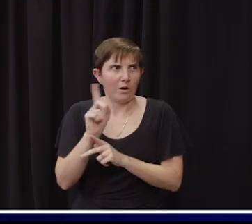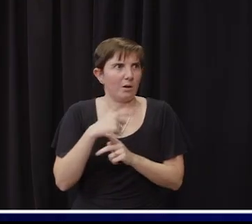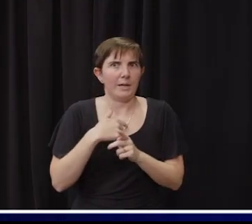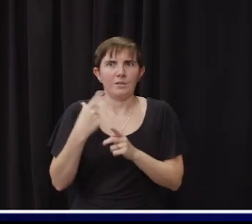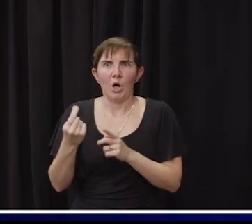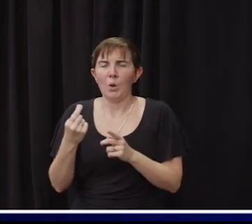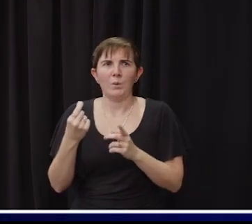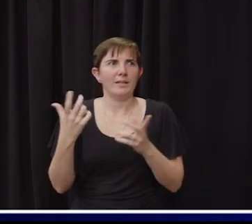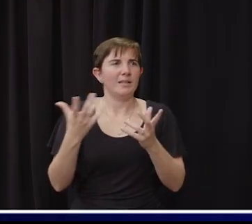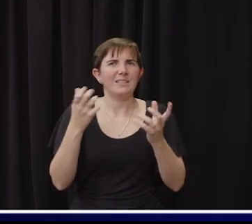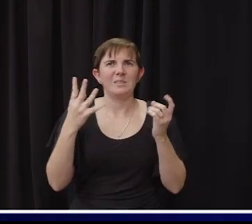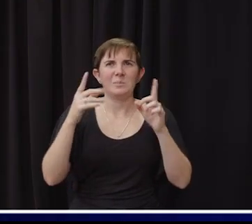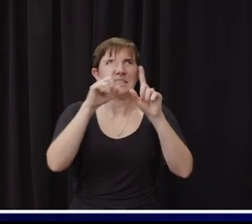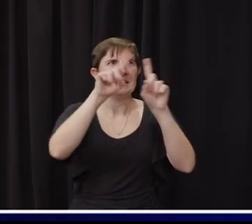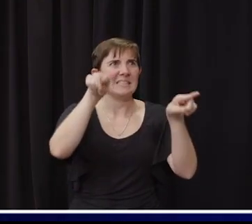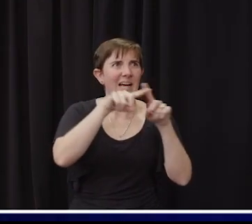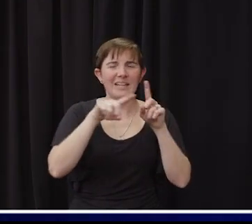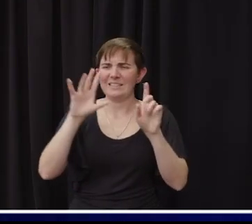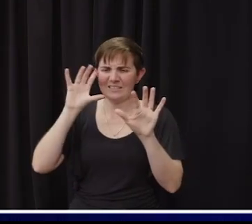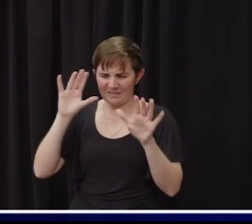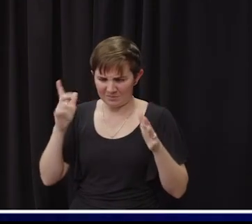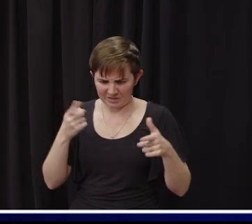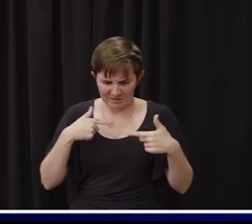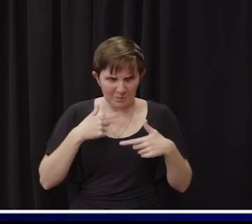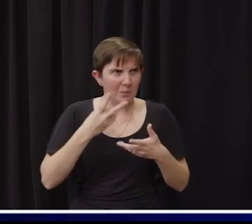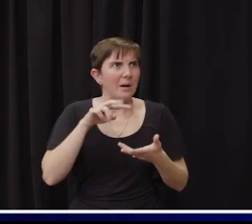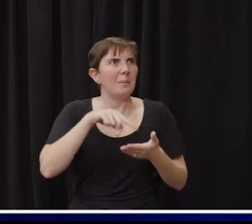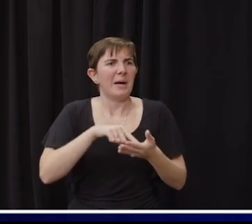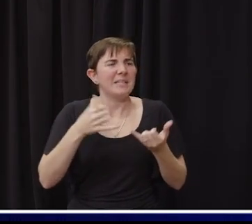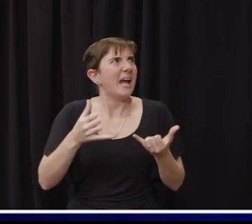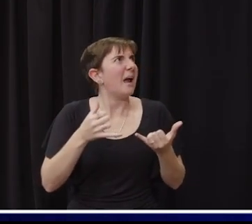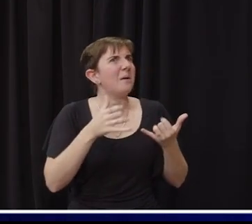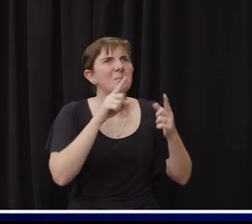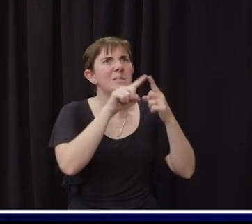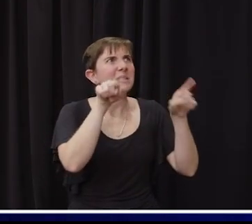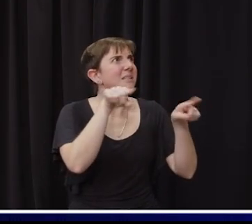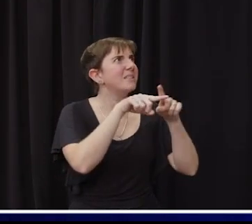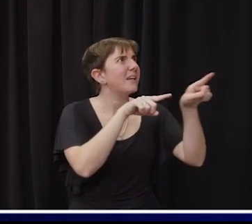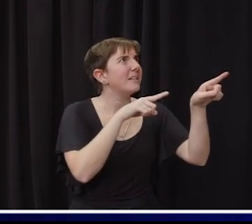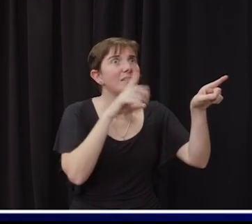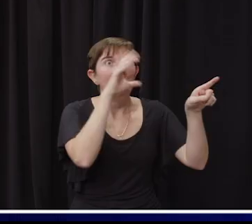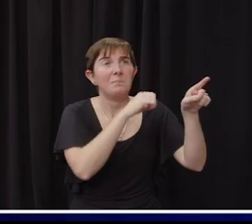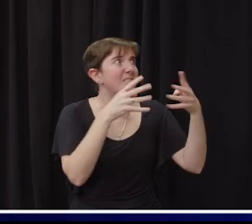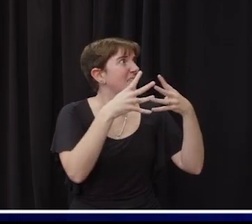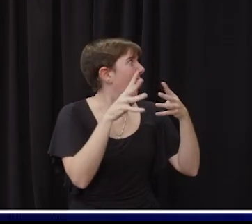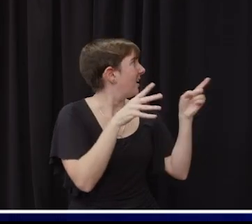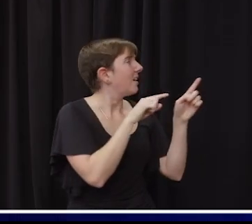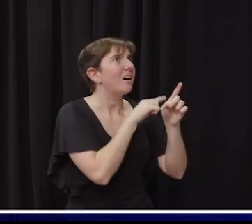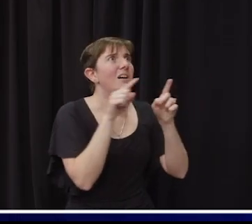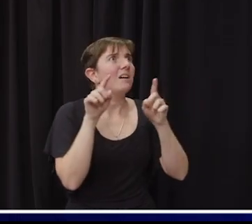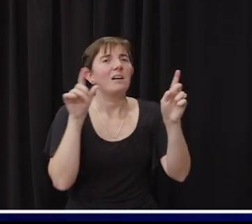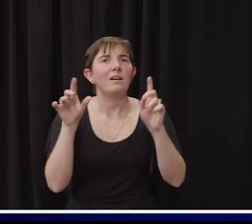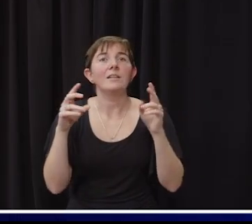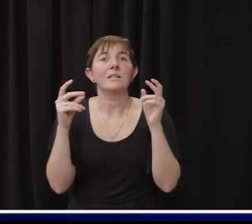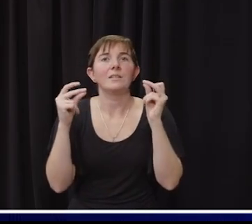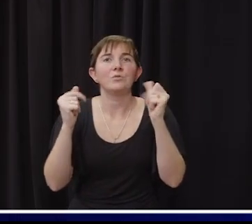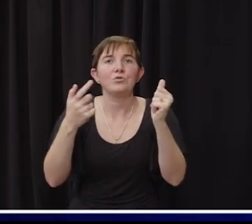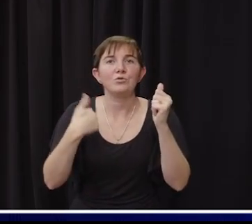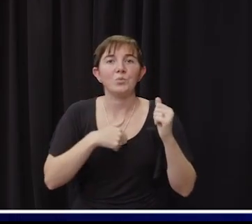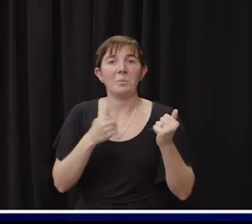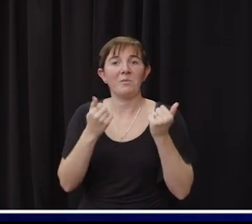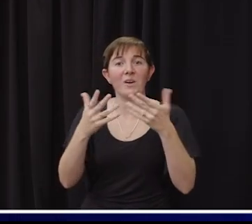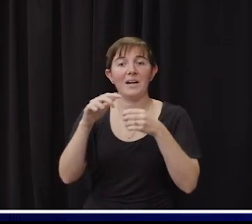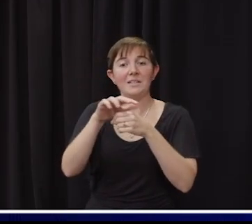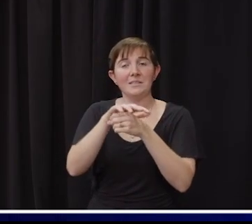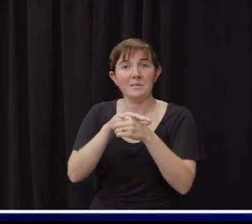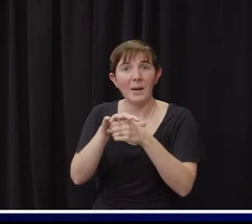always so focused on where you are and looking at all the signs and making sure you didn't miss one. As soon as we can provide a